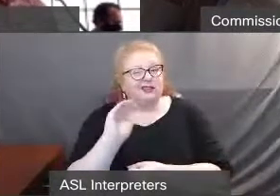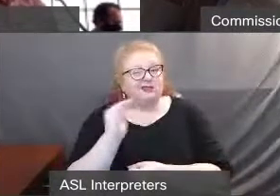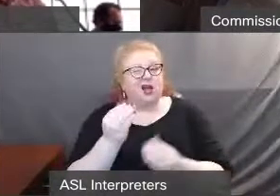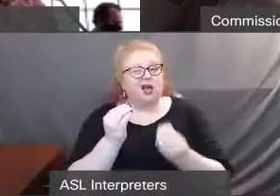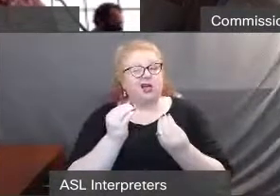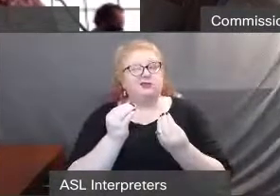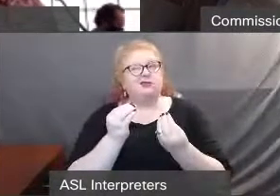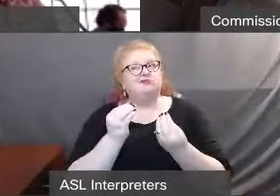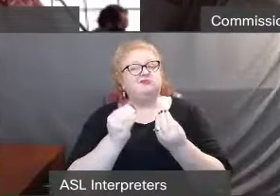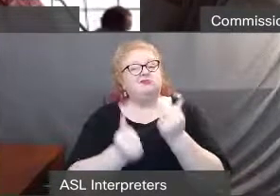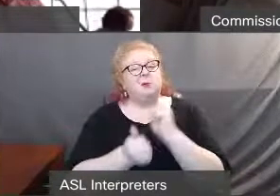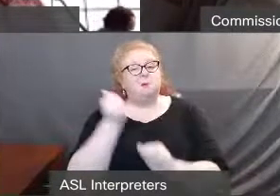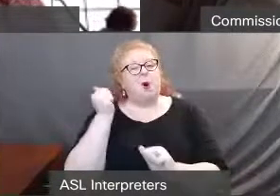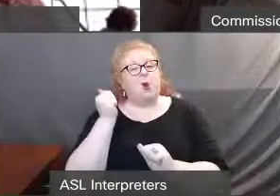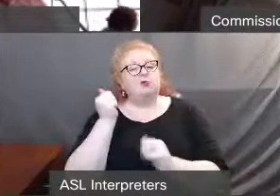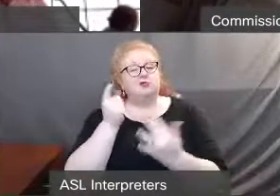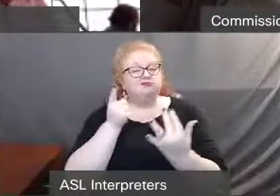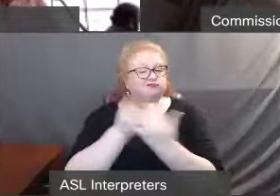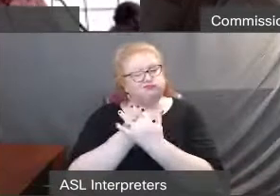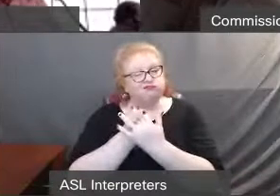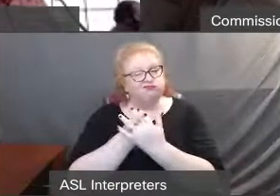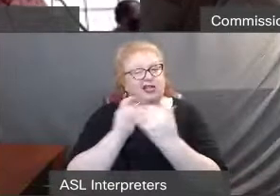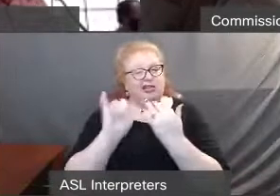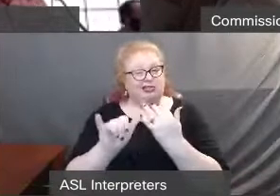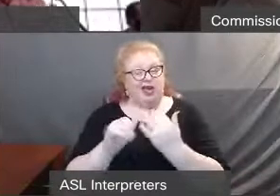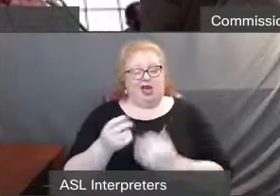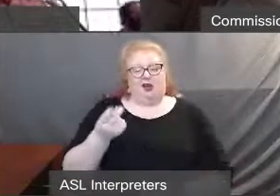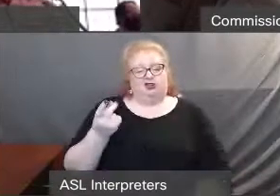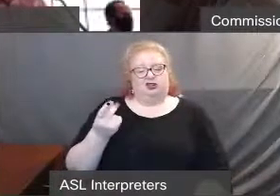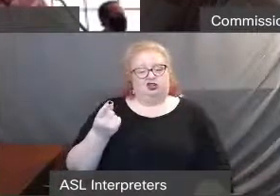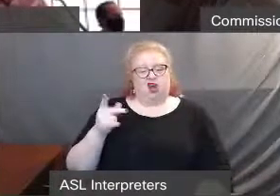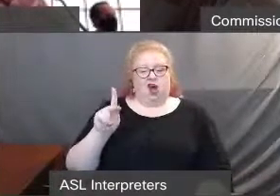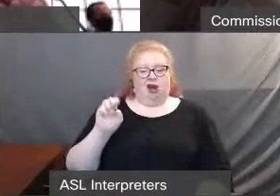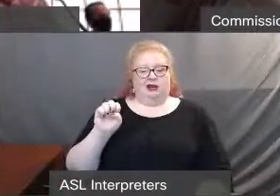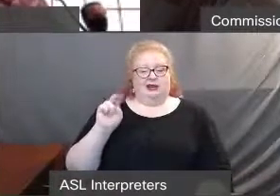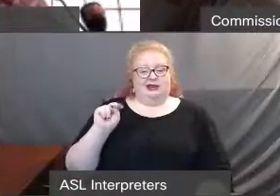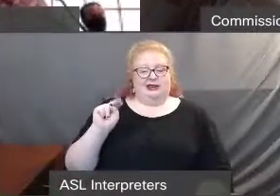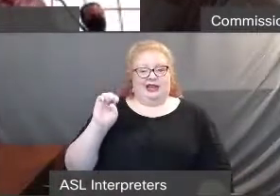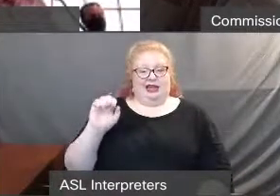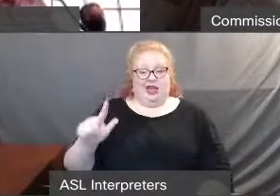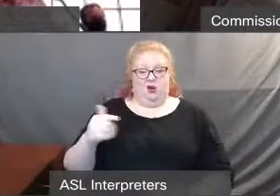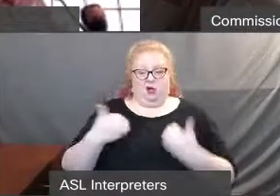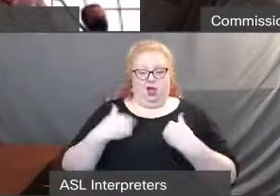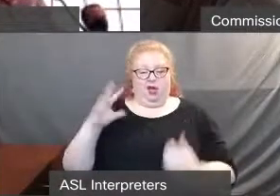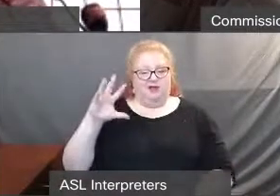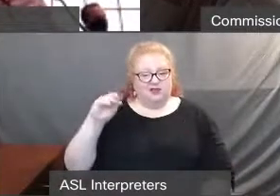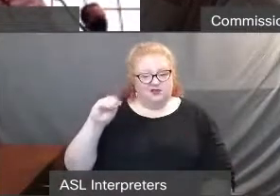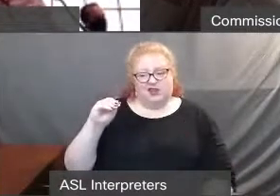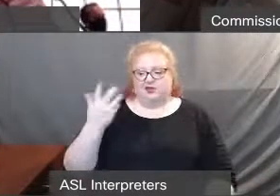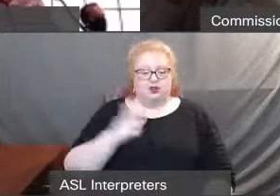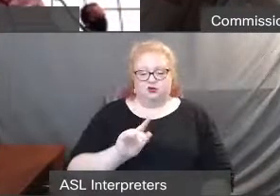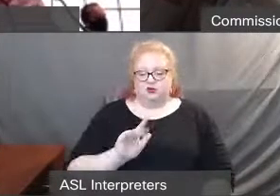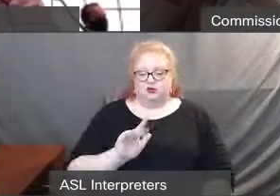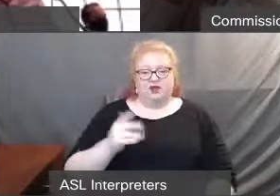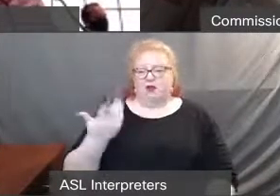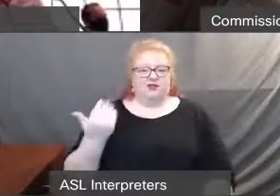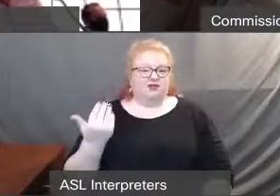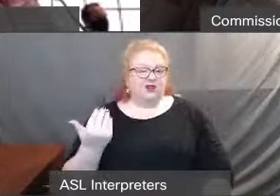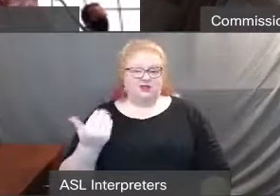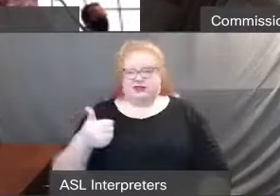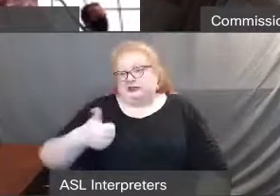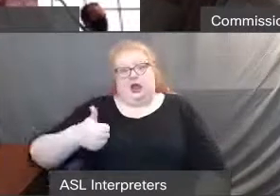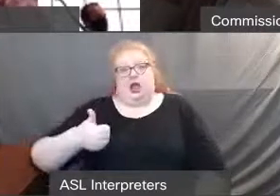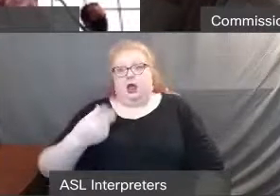that I have. I don't see where a dog kennel that has either 50, 25, 15, even 10